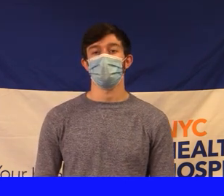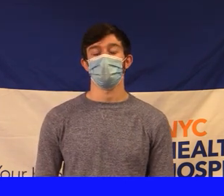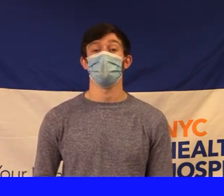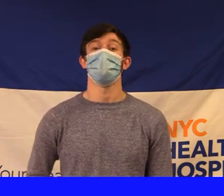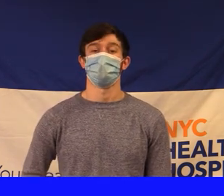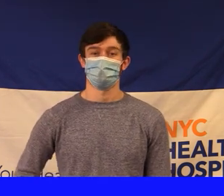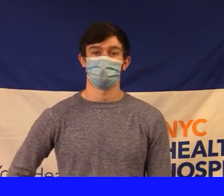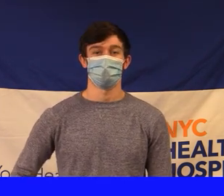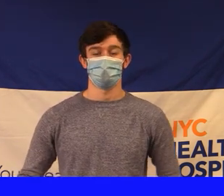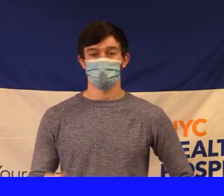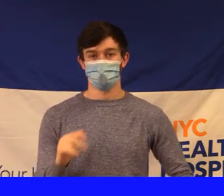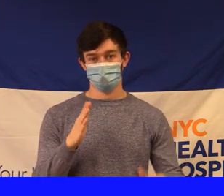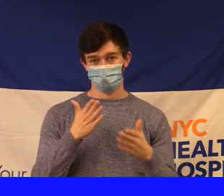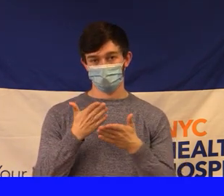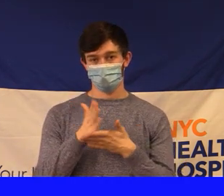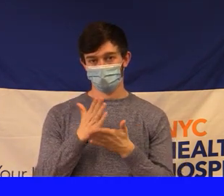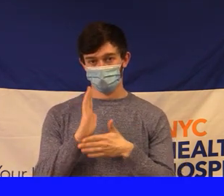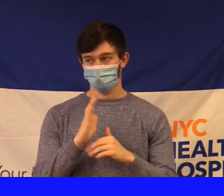Okay.